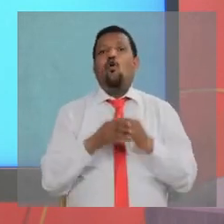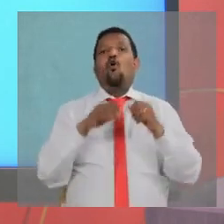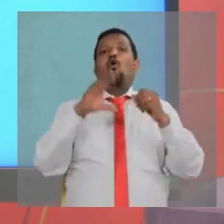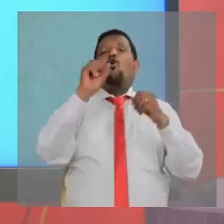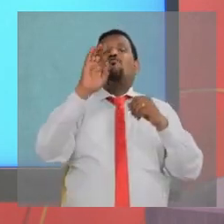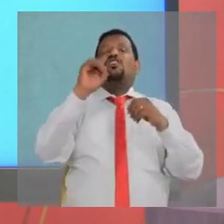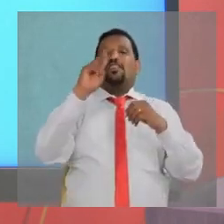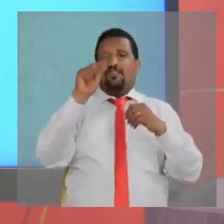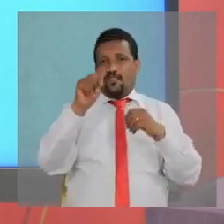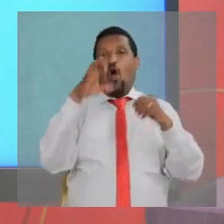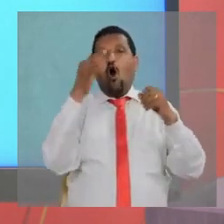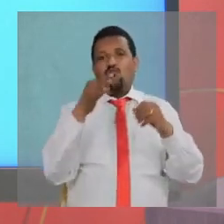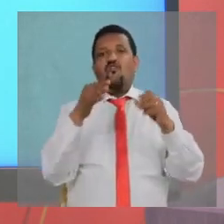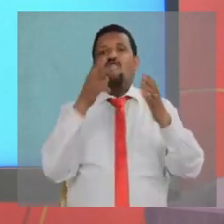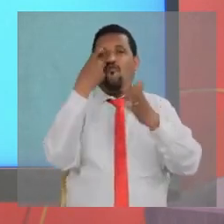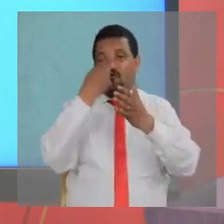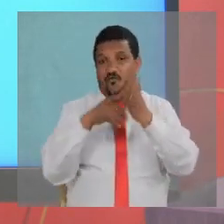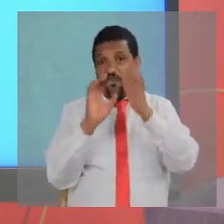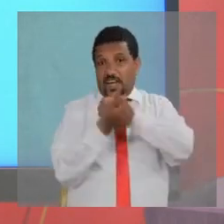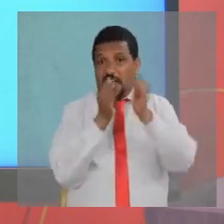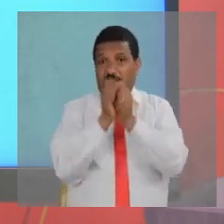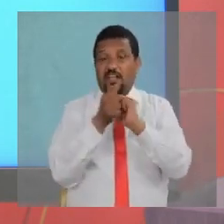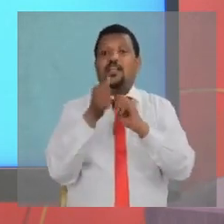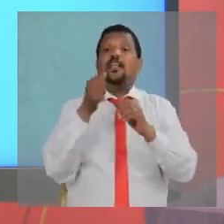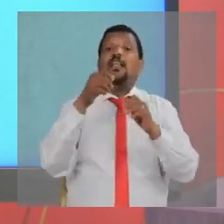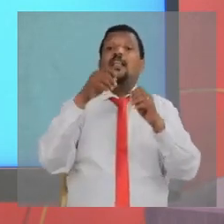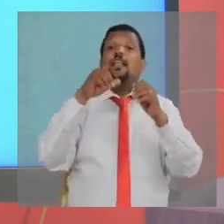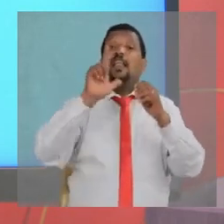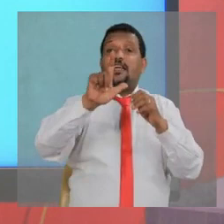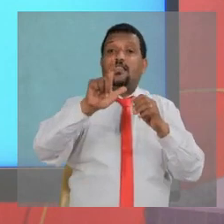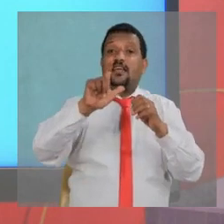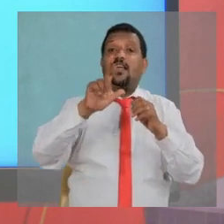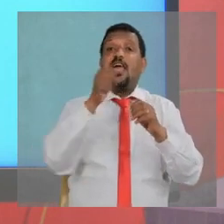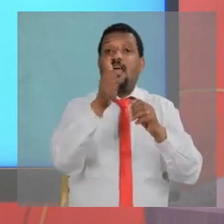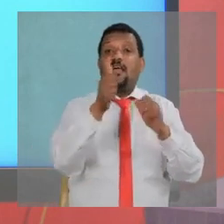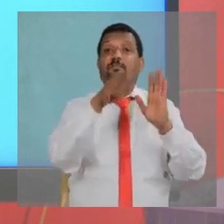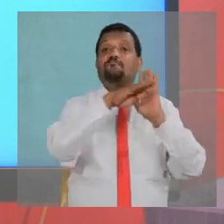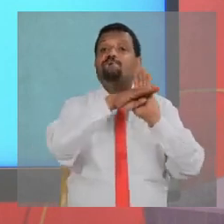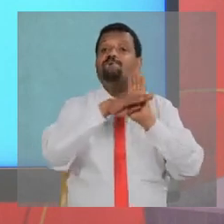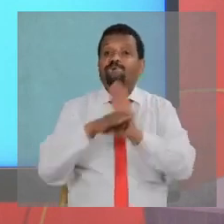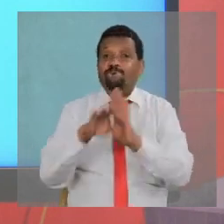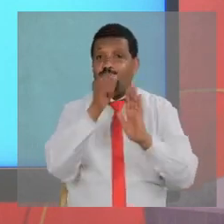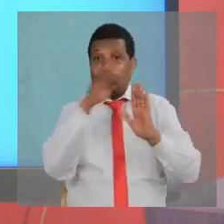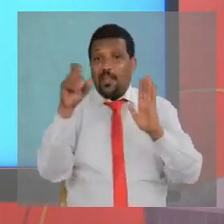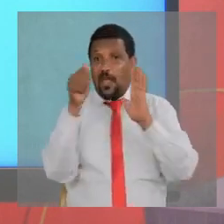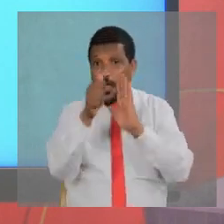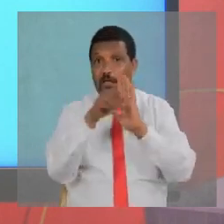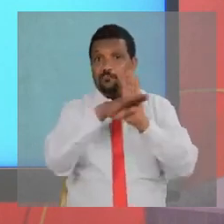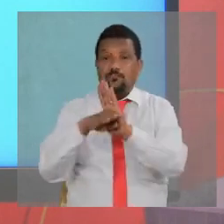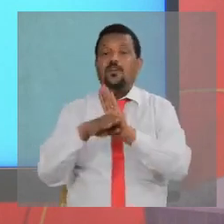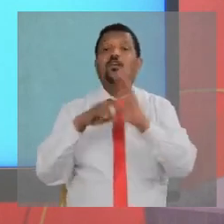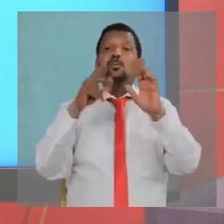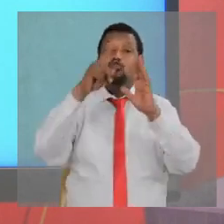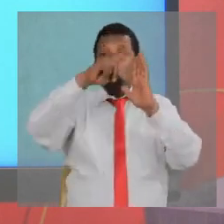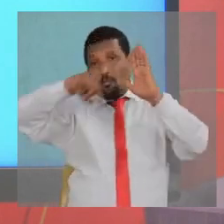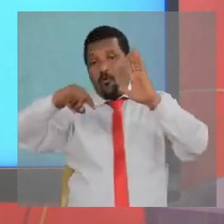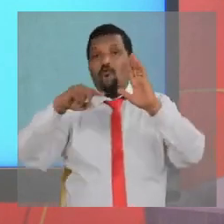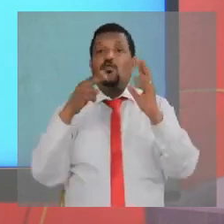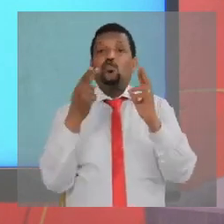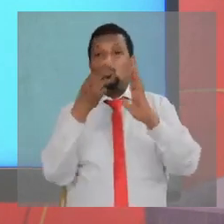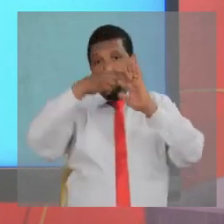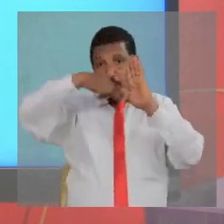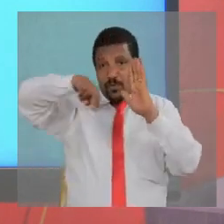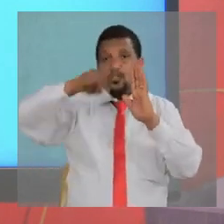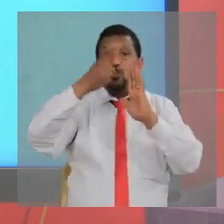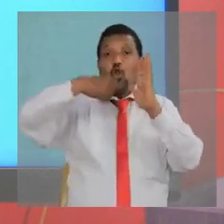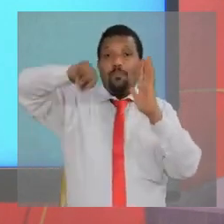coefficient of the variable x, letter a, stands for the slope of a function. So from this we have y is equal to, the slope is